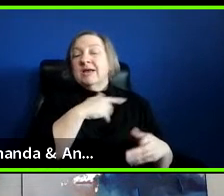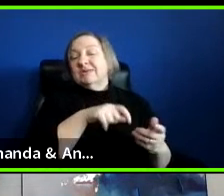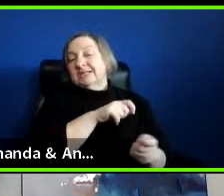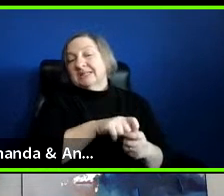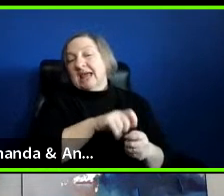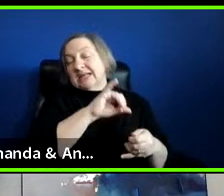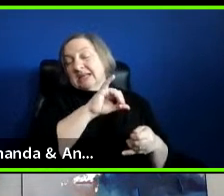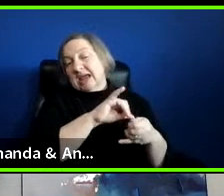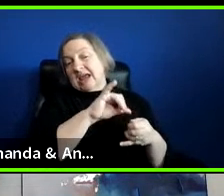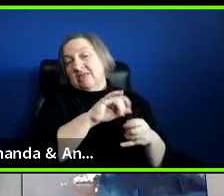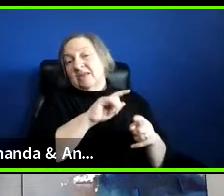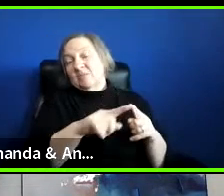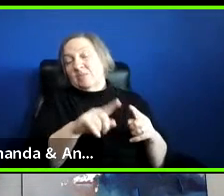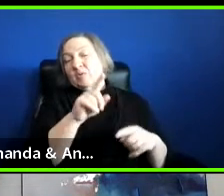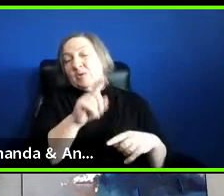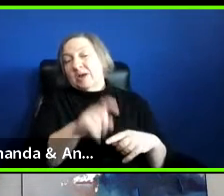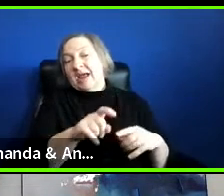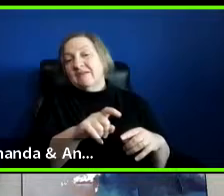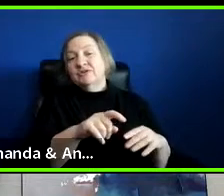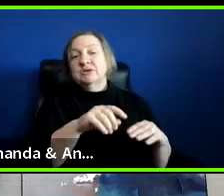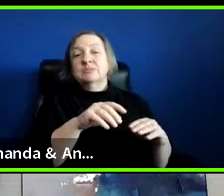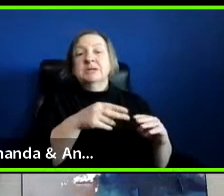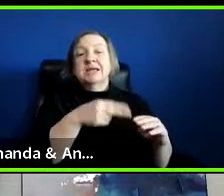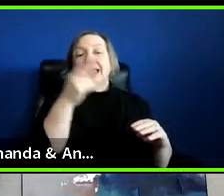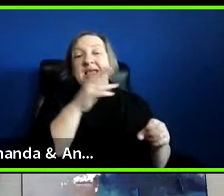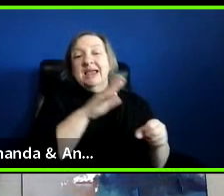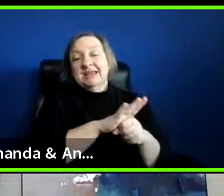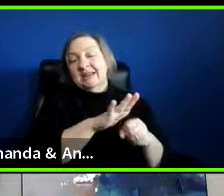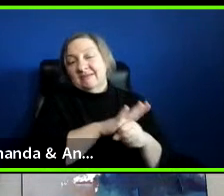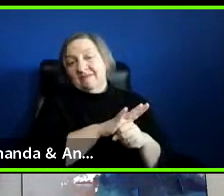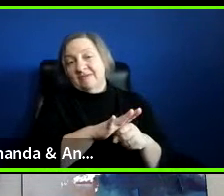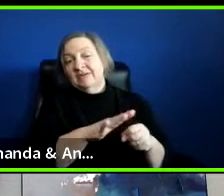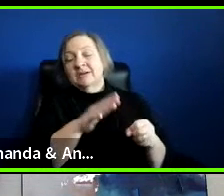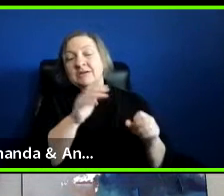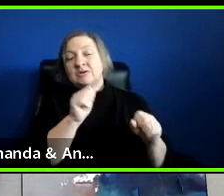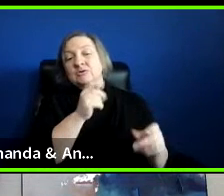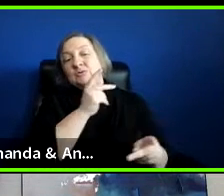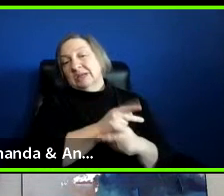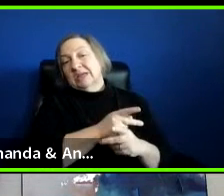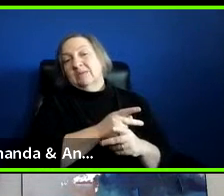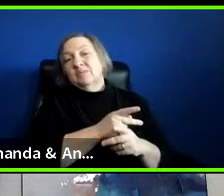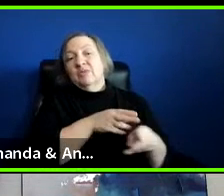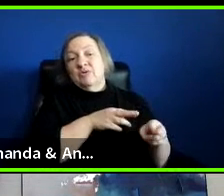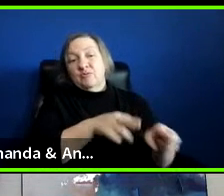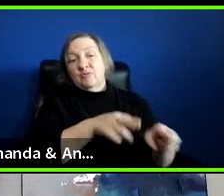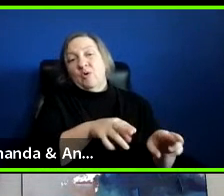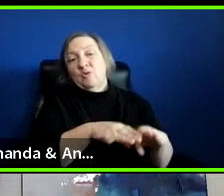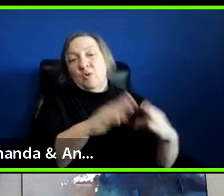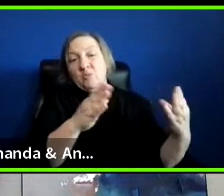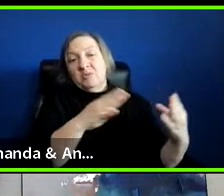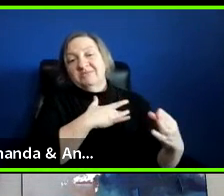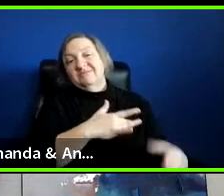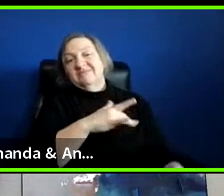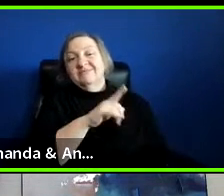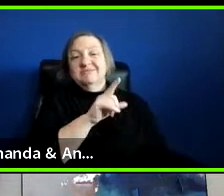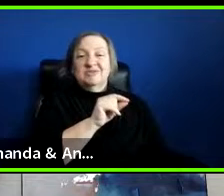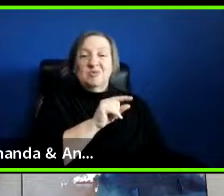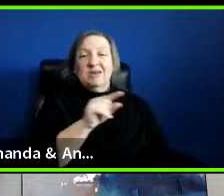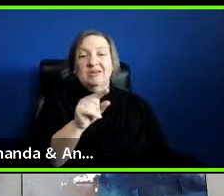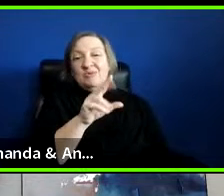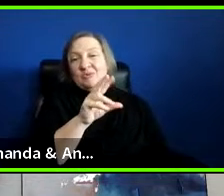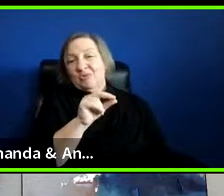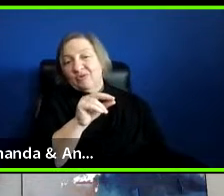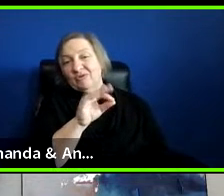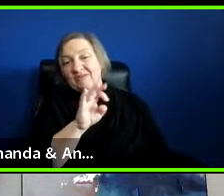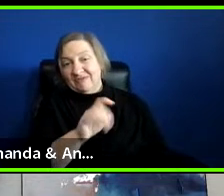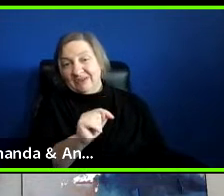of it, but we have to stay high enough so we can keep the roadway open, which is usually like between like 20 to 30 feet,